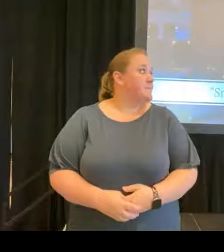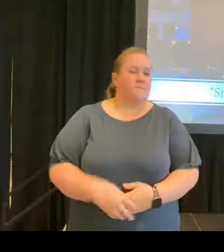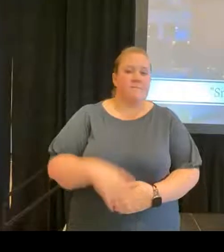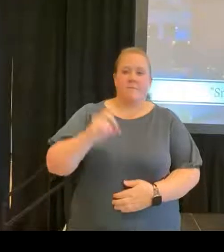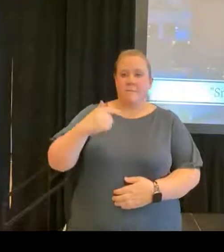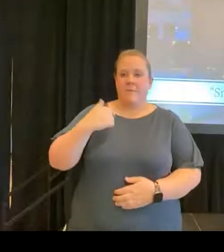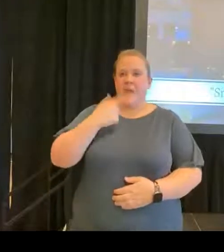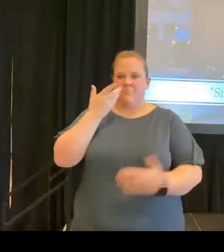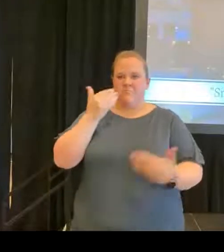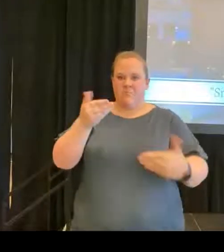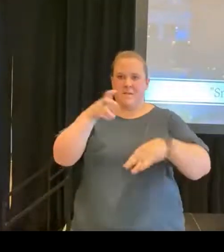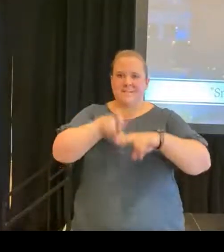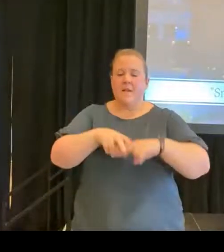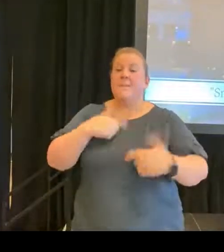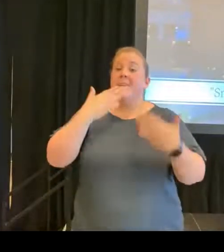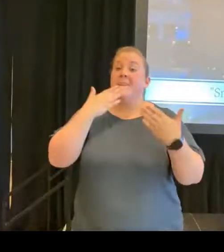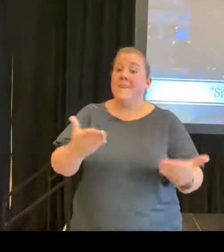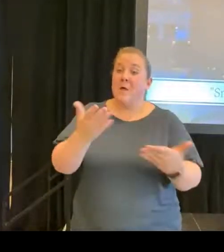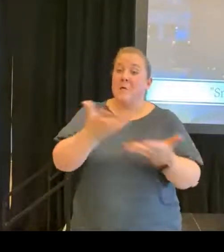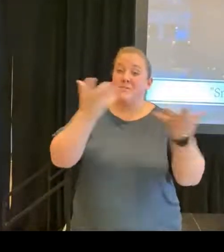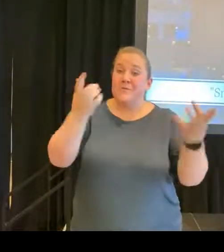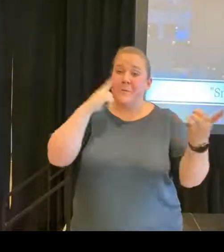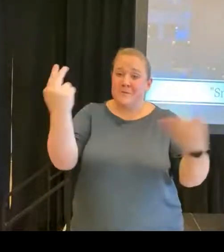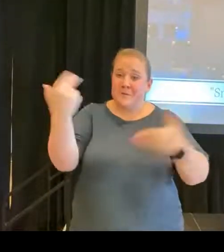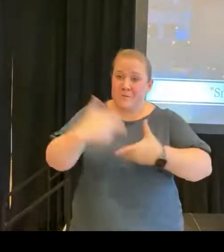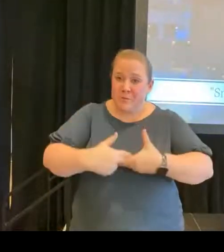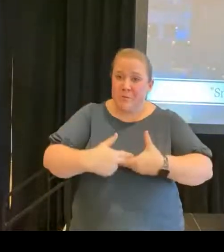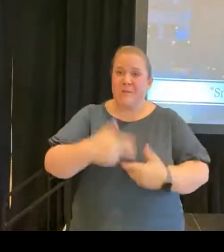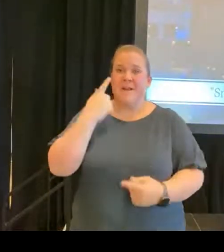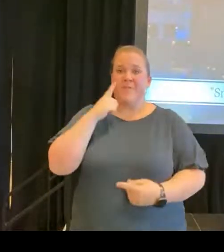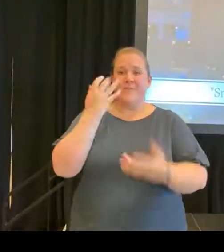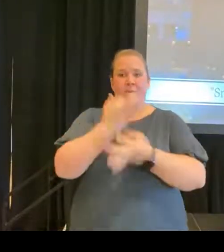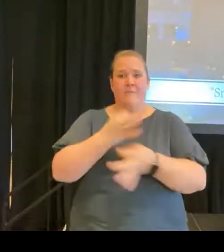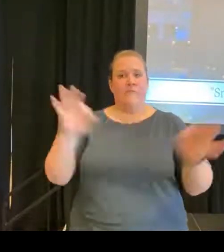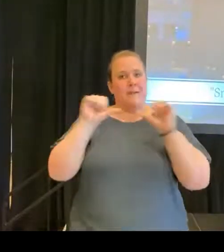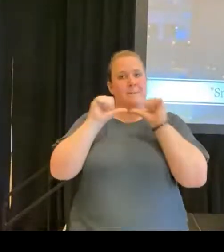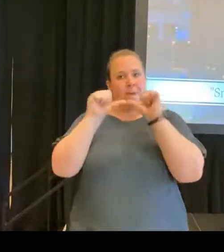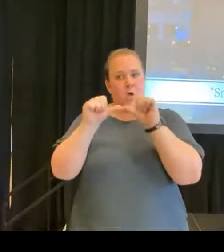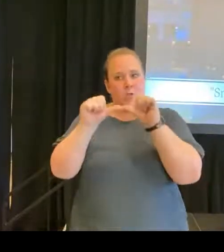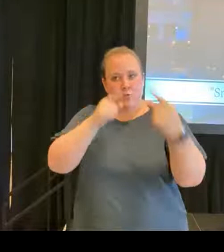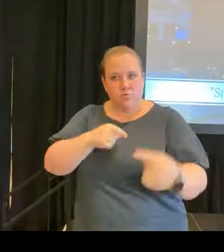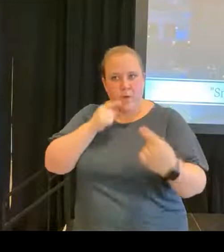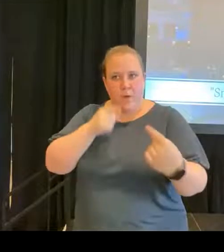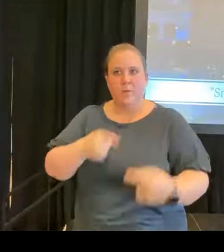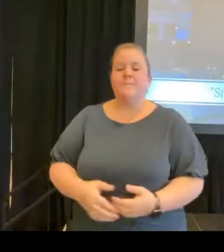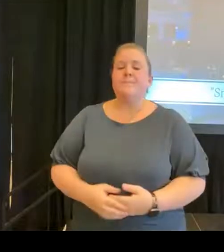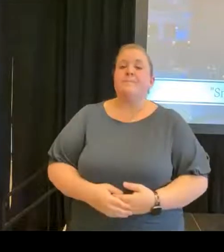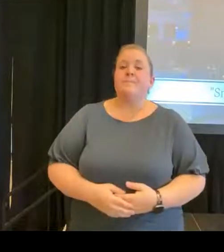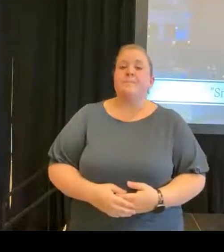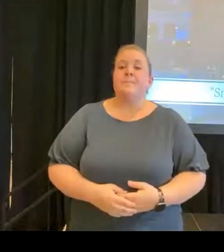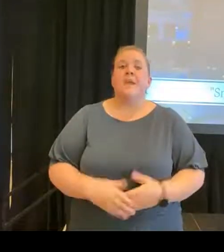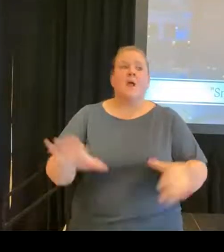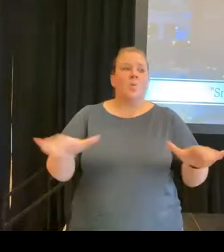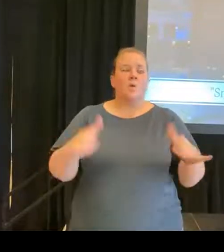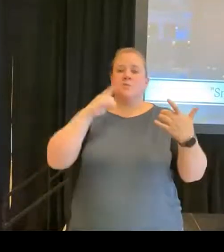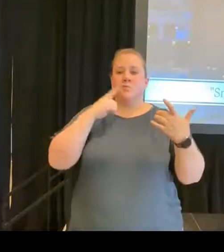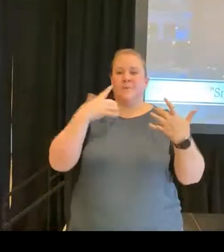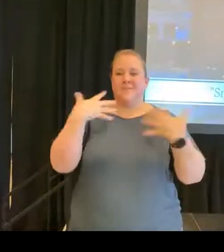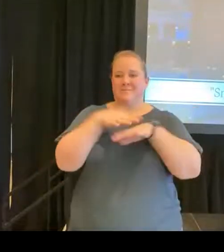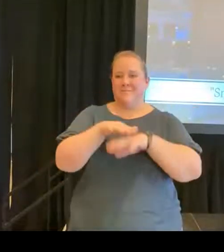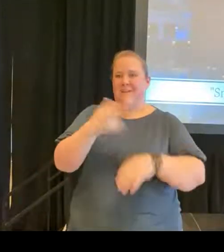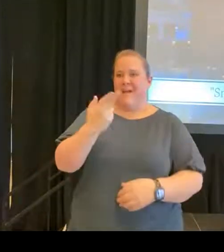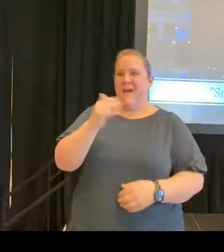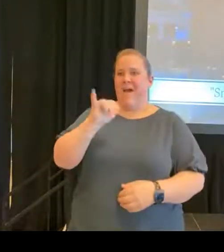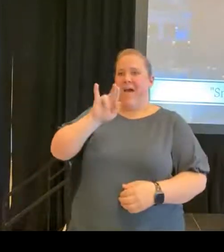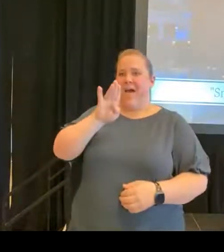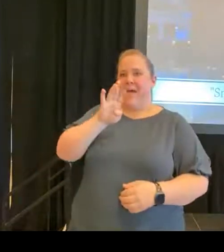I'm going to sit down. Thank you all so much for joining us for Freedom is a Constant Struggle. We are doing a hybrid section, so